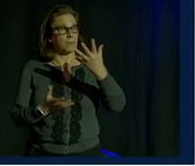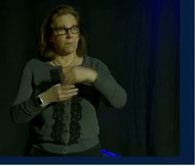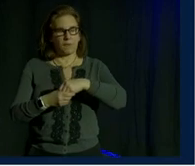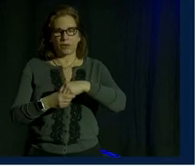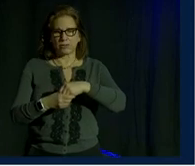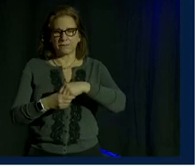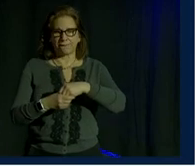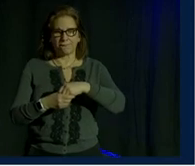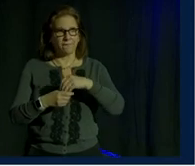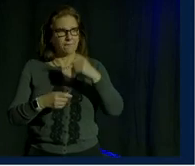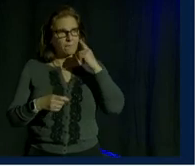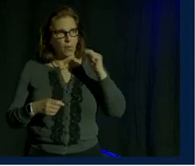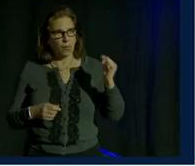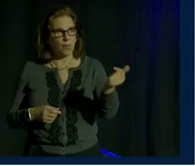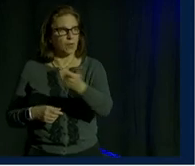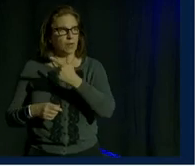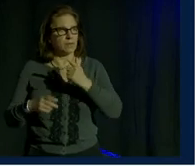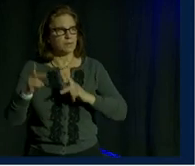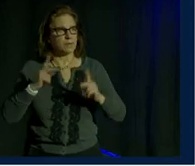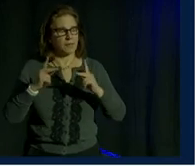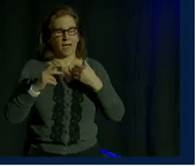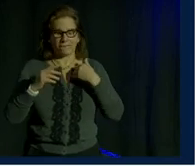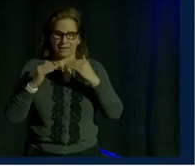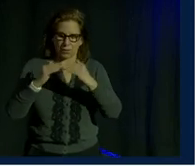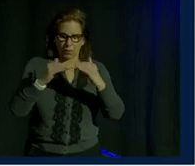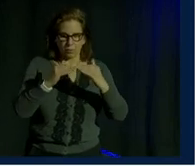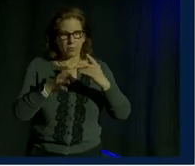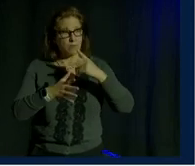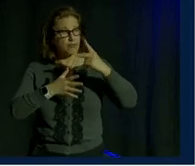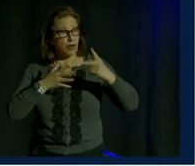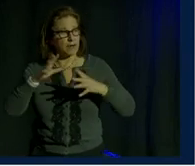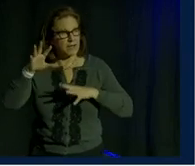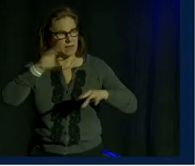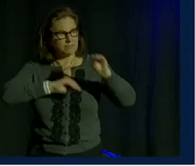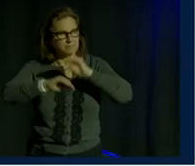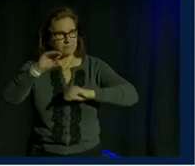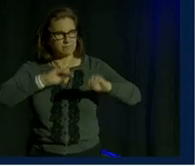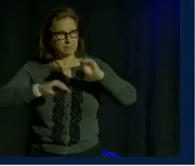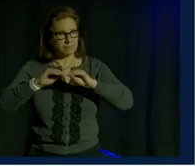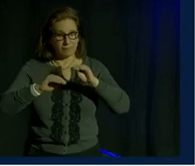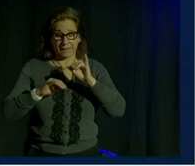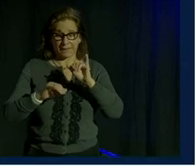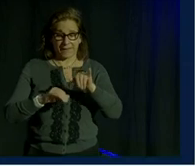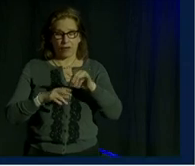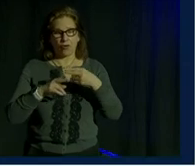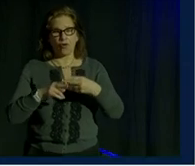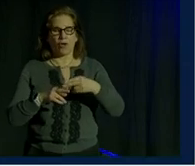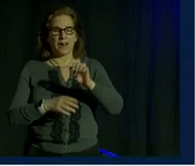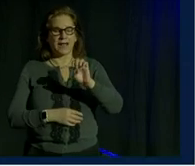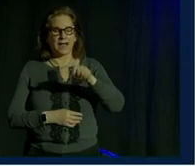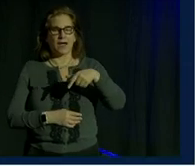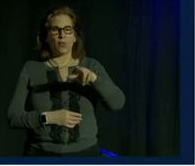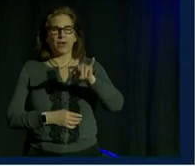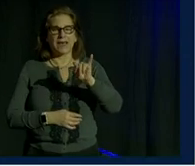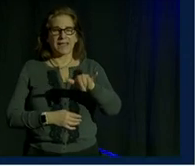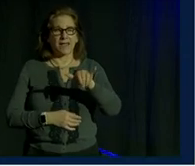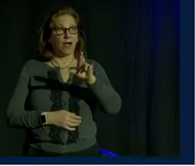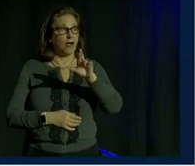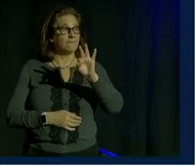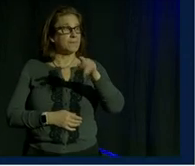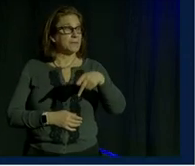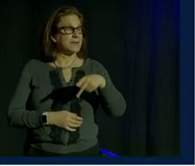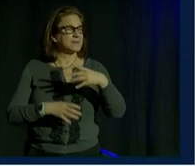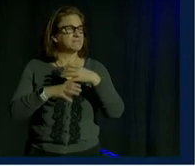equity inclusion prioritization, or what we call the Equity RFP, that was added to the DemPed request